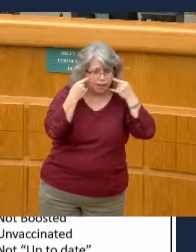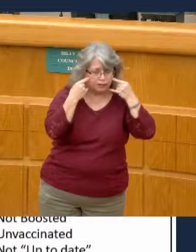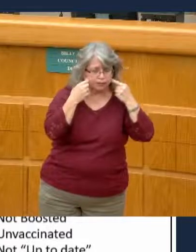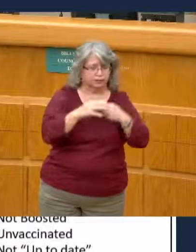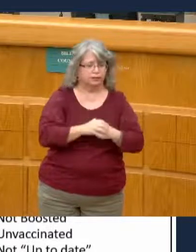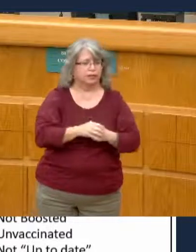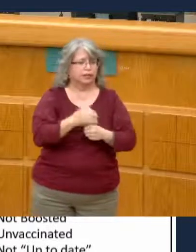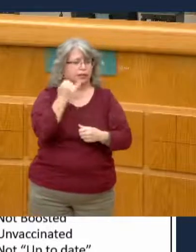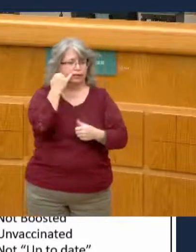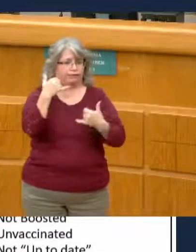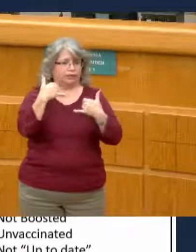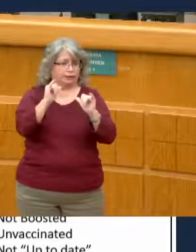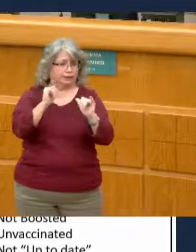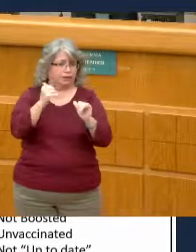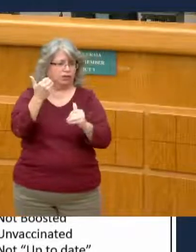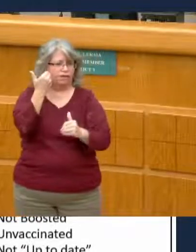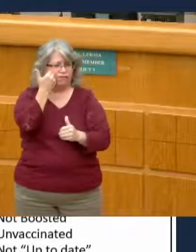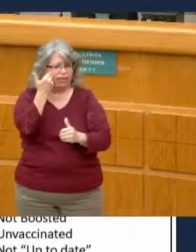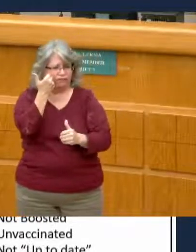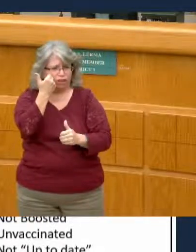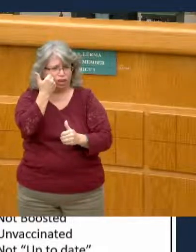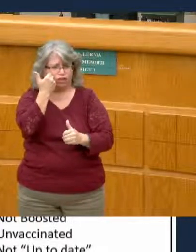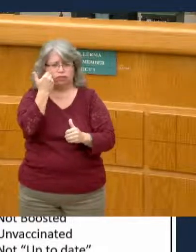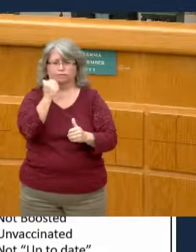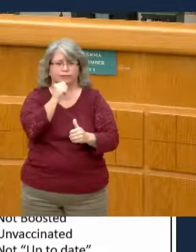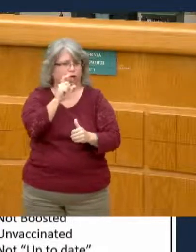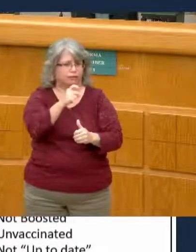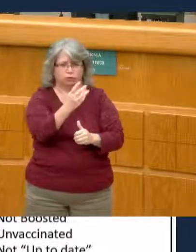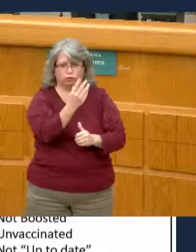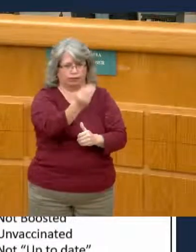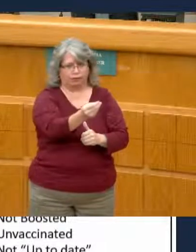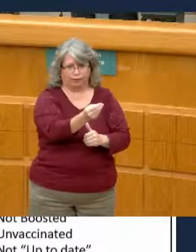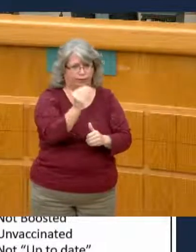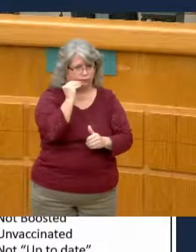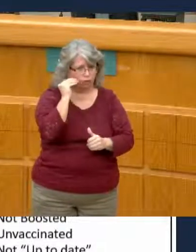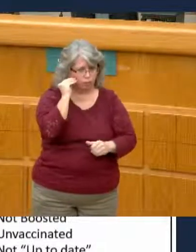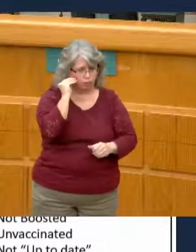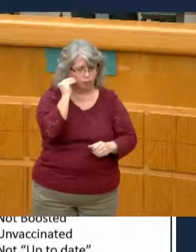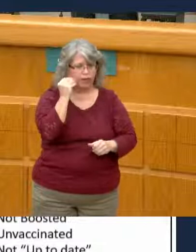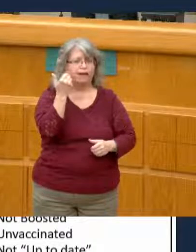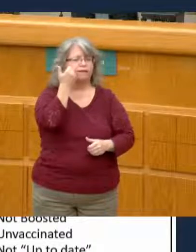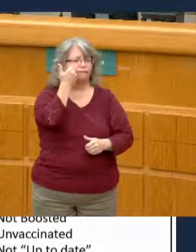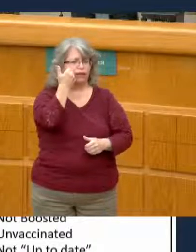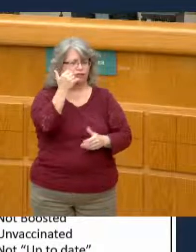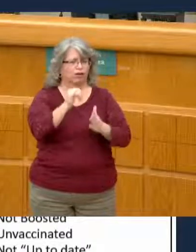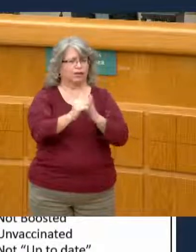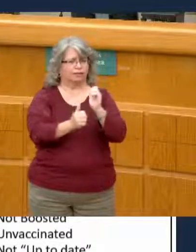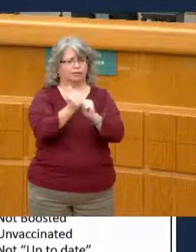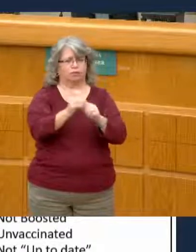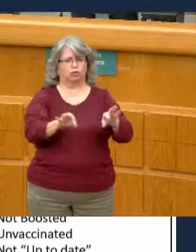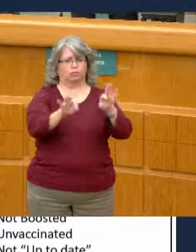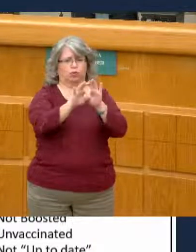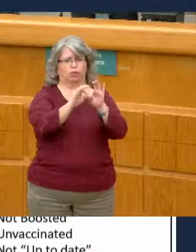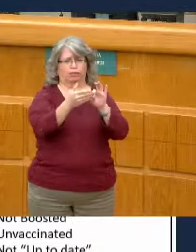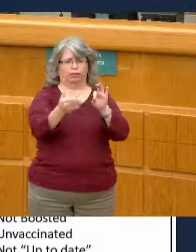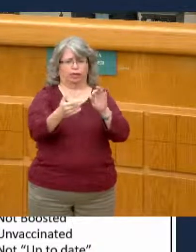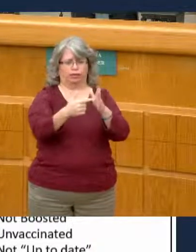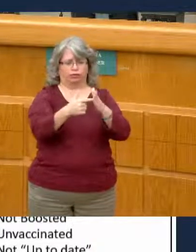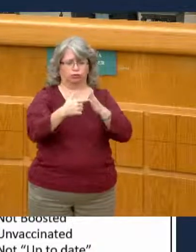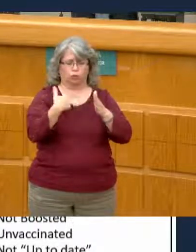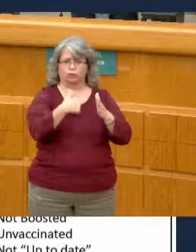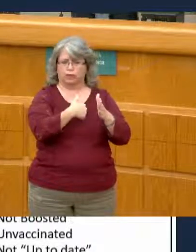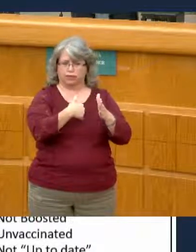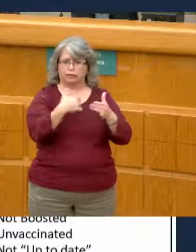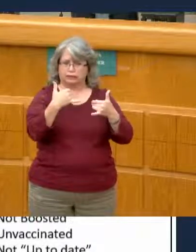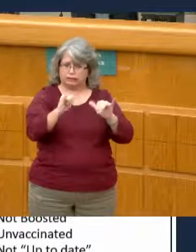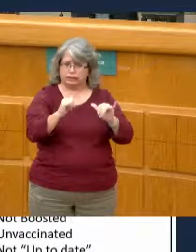home. Fever is the most important symptom there. That's really telling us that you're more contagious. So get better. Once you get better,